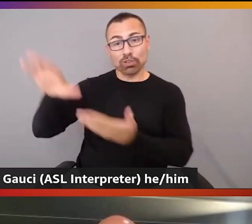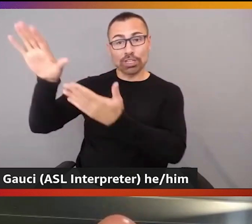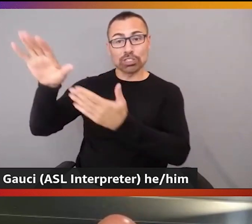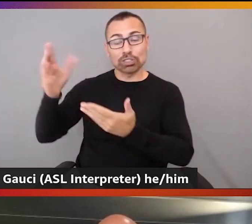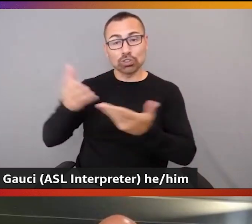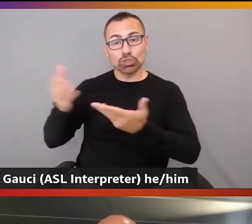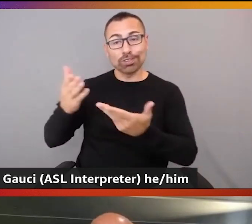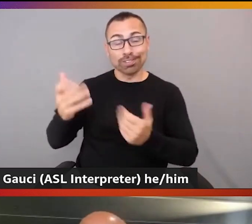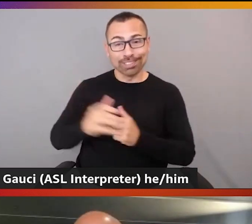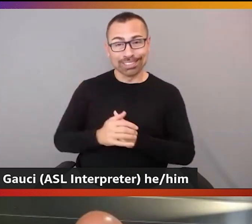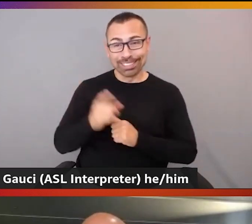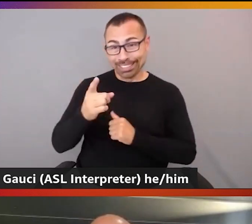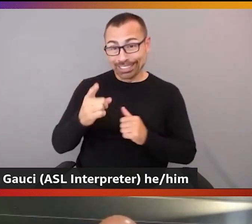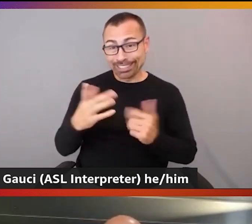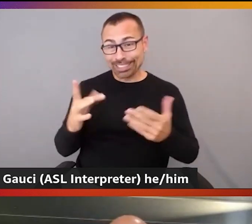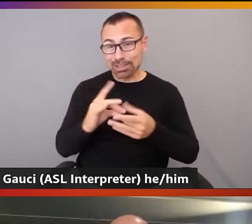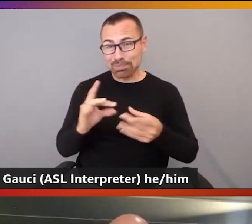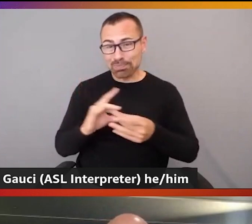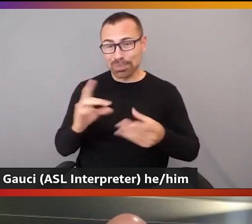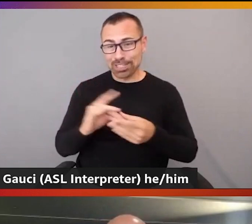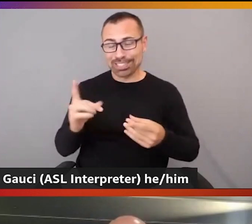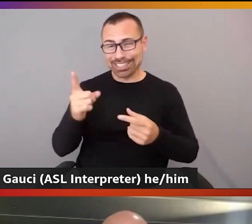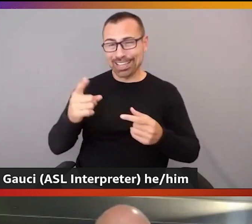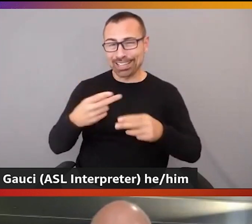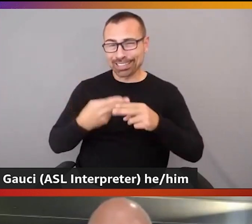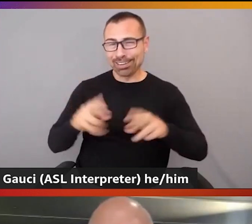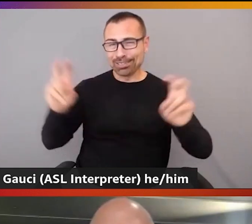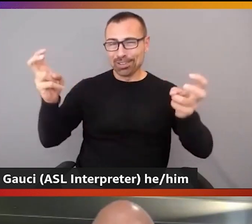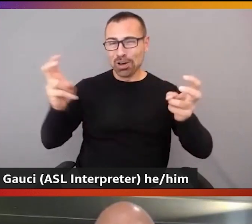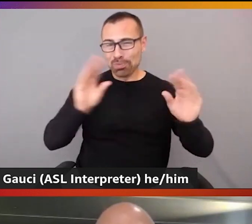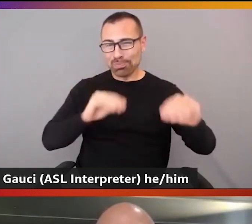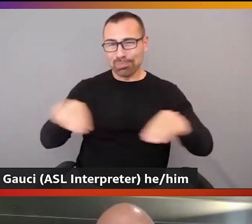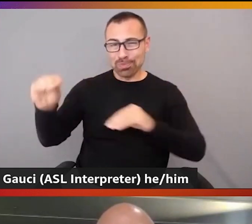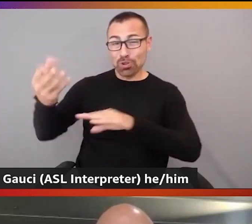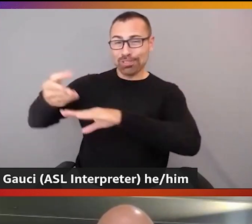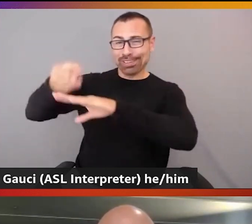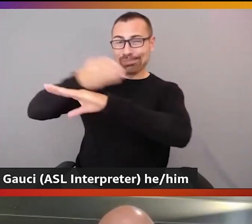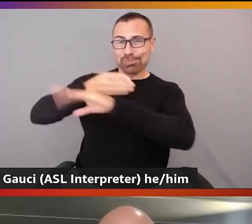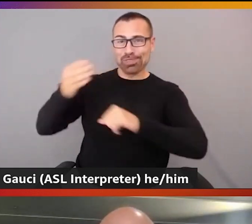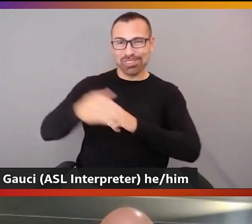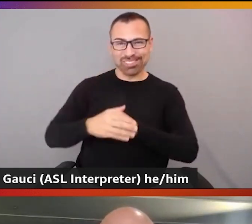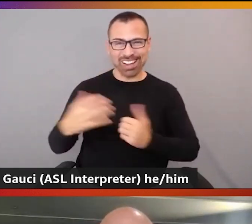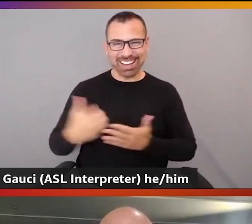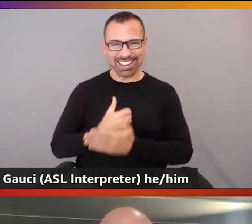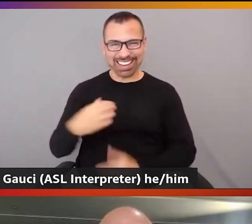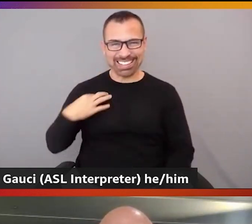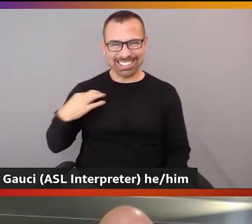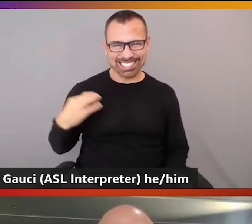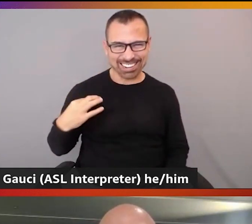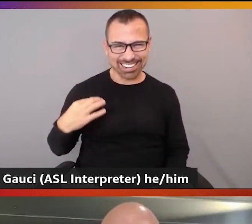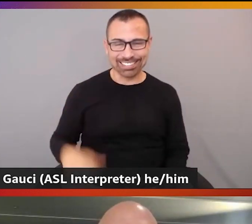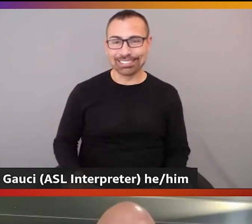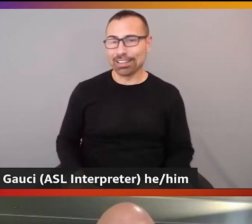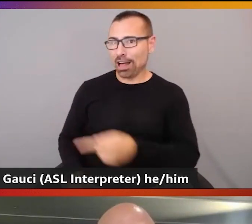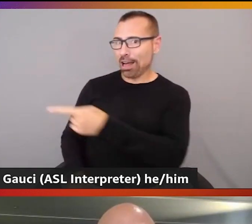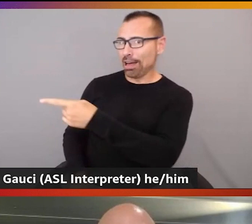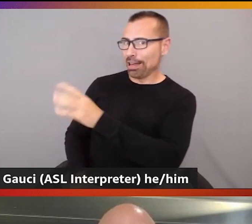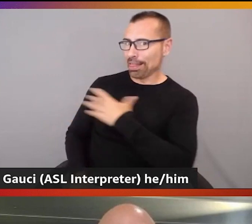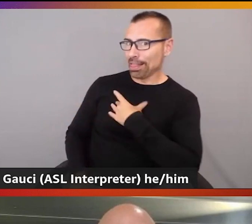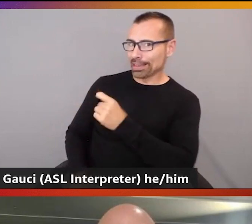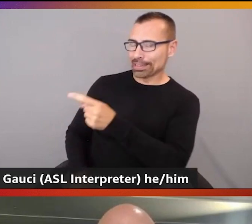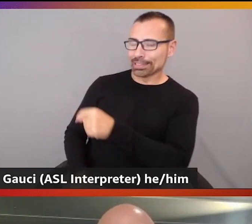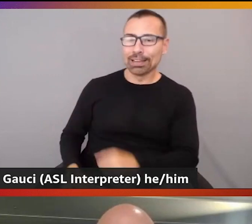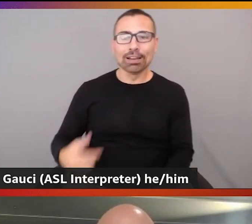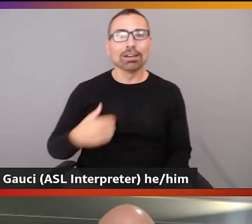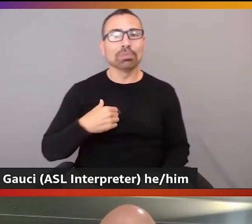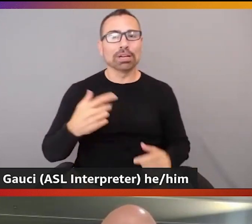get me a T-shirt. She got the shirt. I like it. So it's all about move and improve. But keeping with the theme of doing